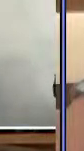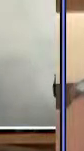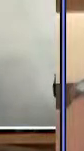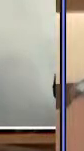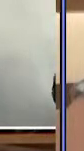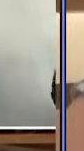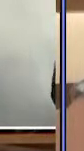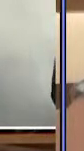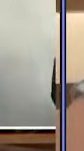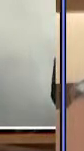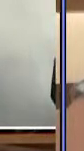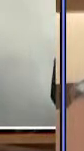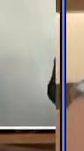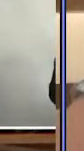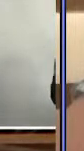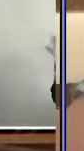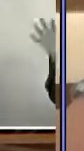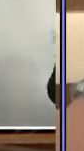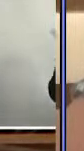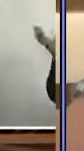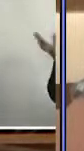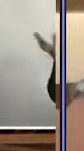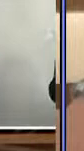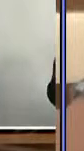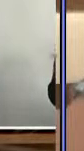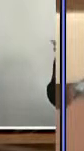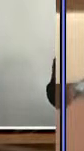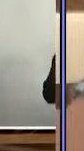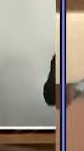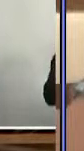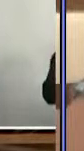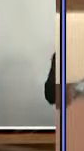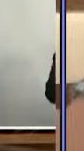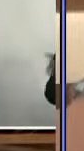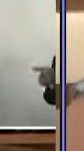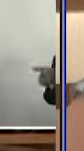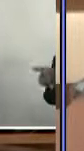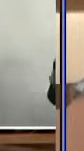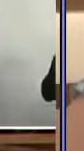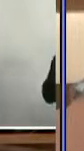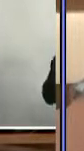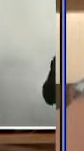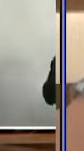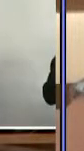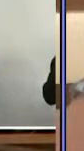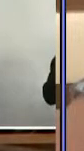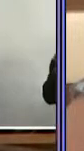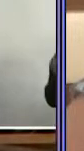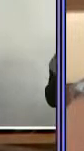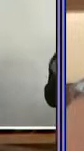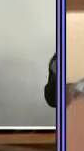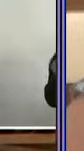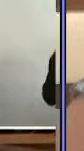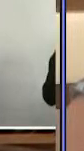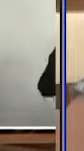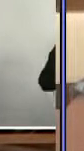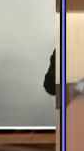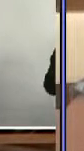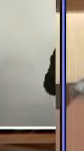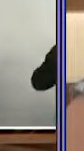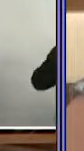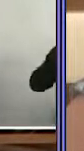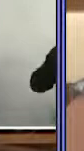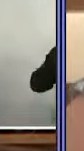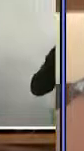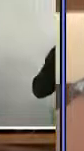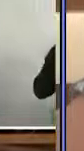Khoboza, was detained along with many activists, and 19 organizations were declared illegal. The day became known as Black